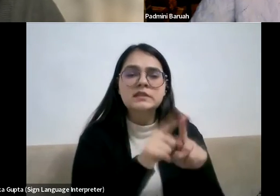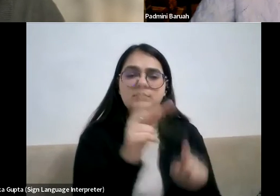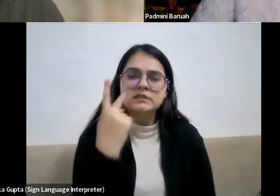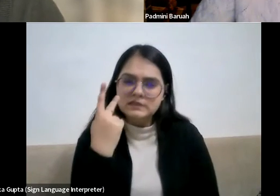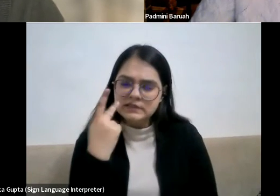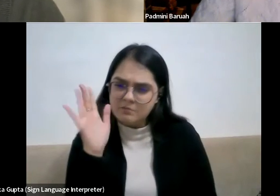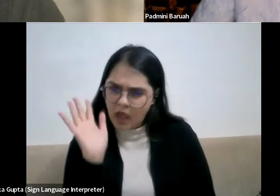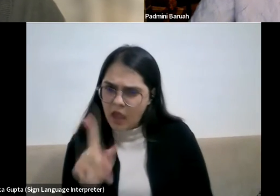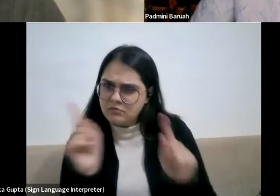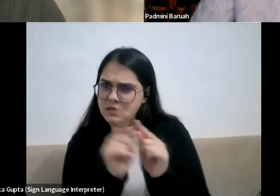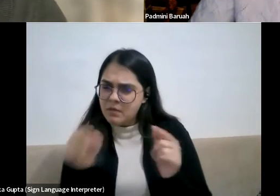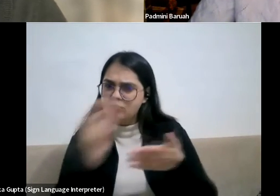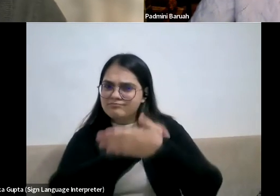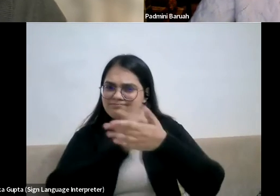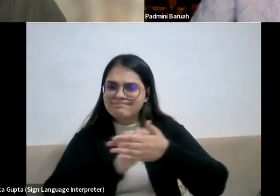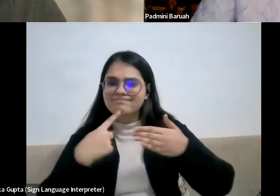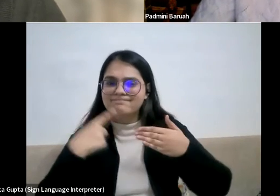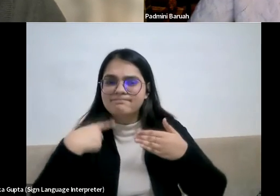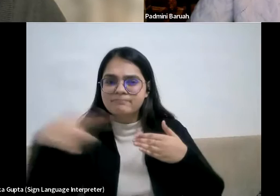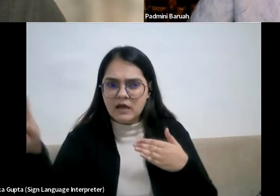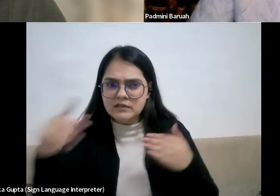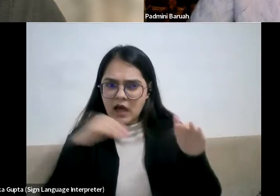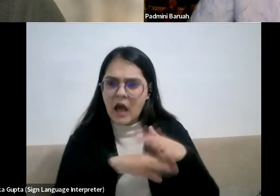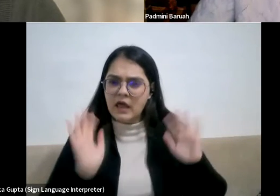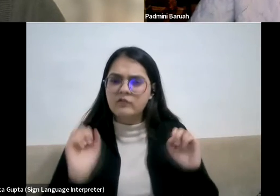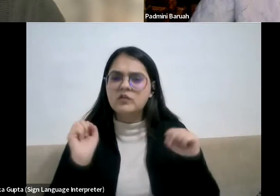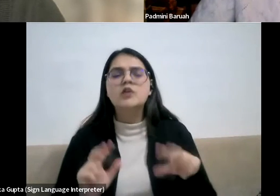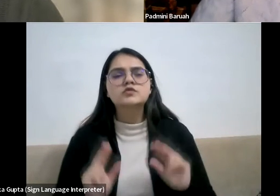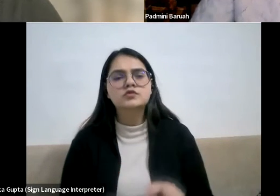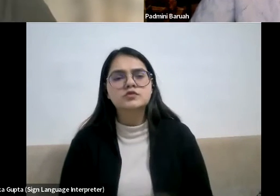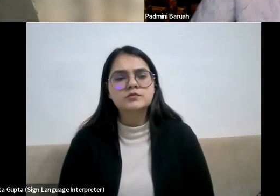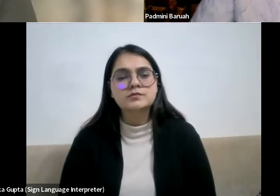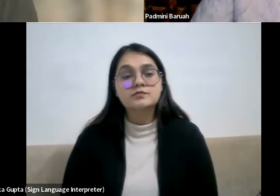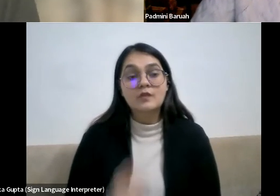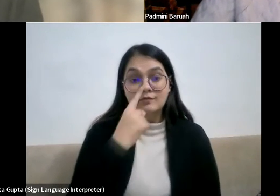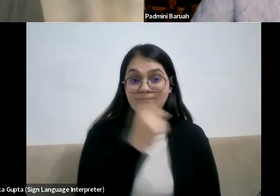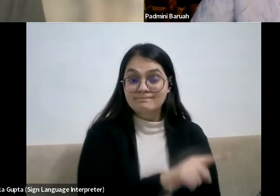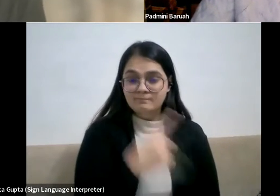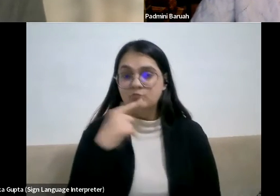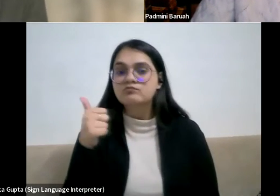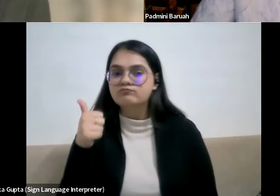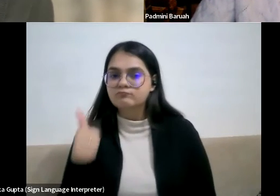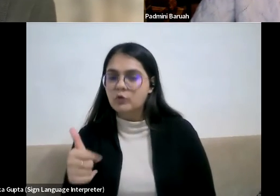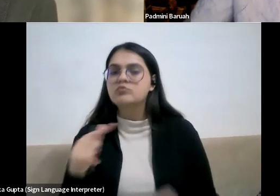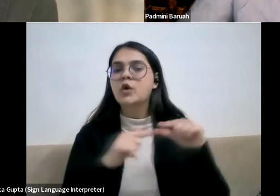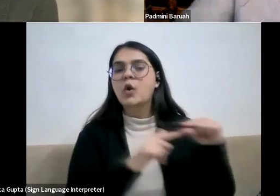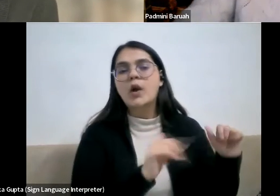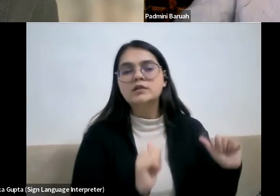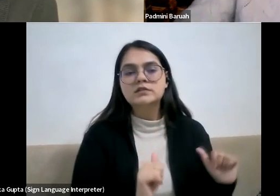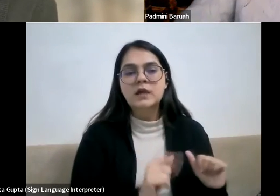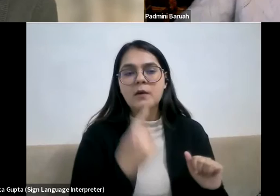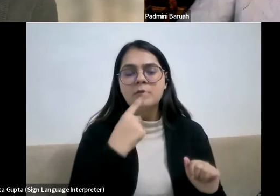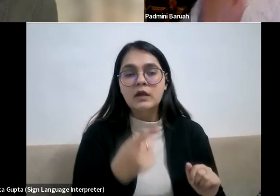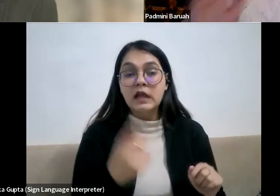judgments also passed by these foreigner tribunals. That's a good question. While obviously not